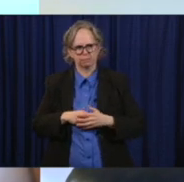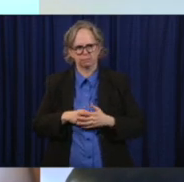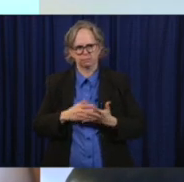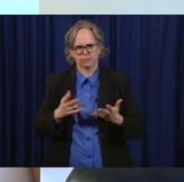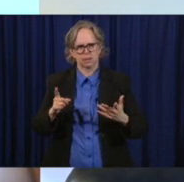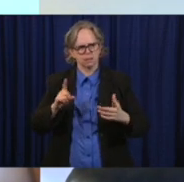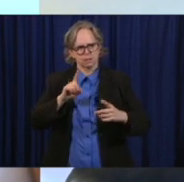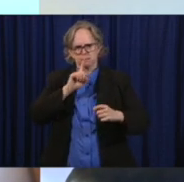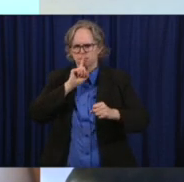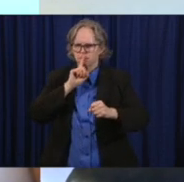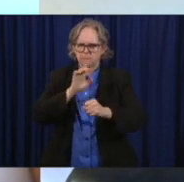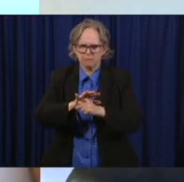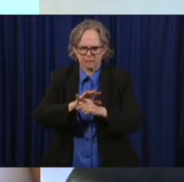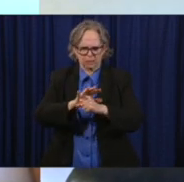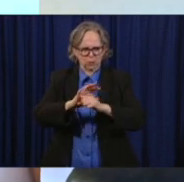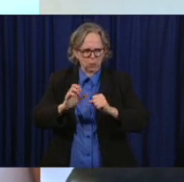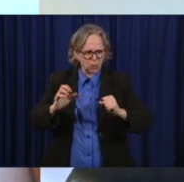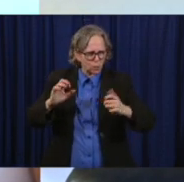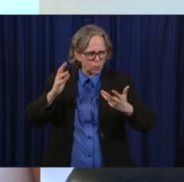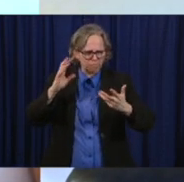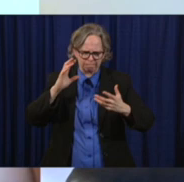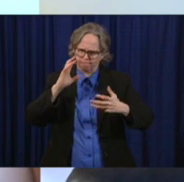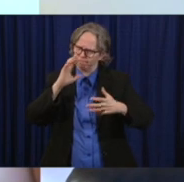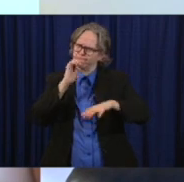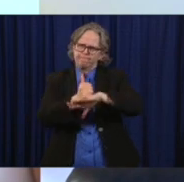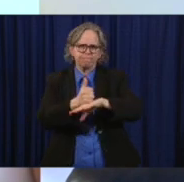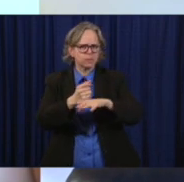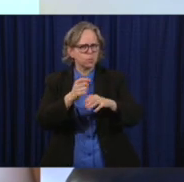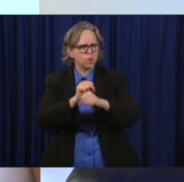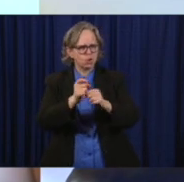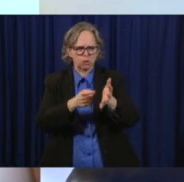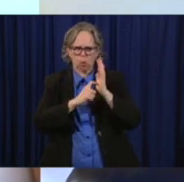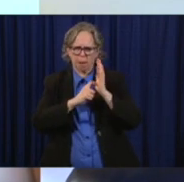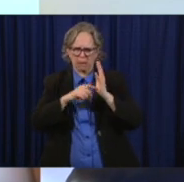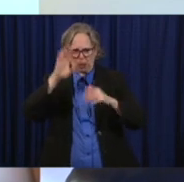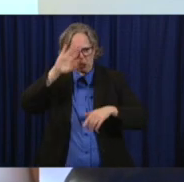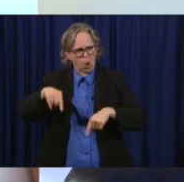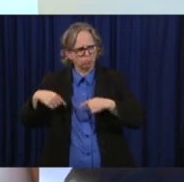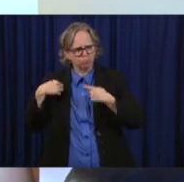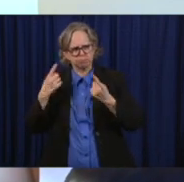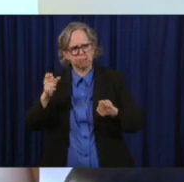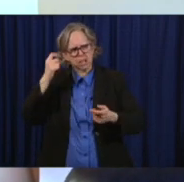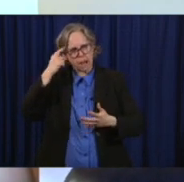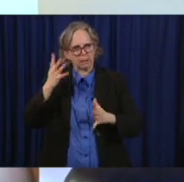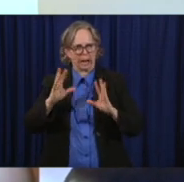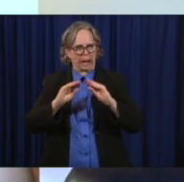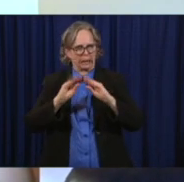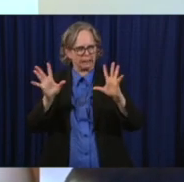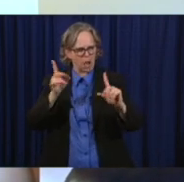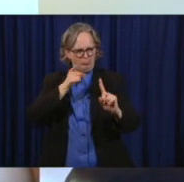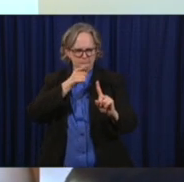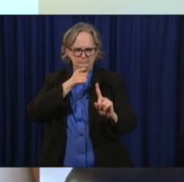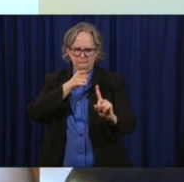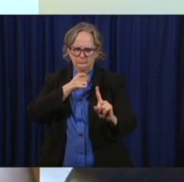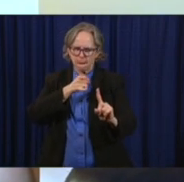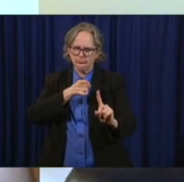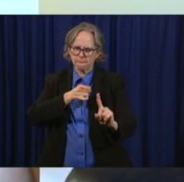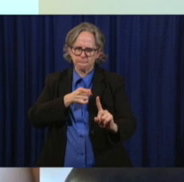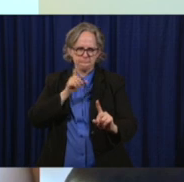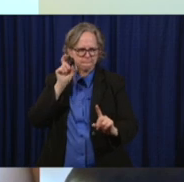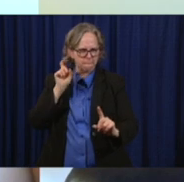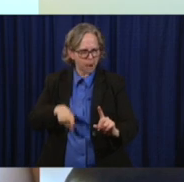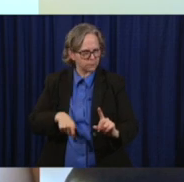work requirements. And as you know, the governor's been very clear about us doing it and doing it right.